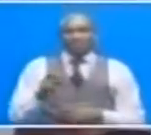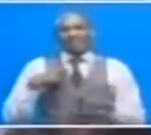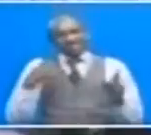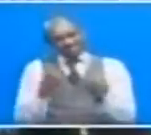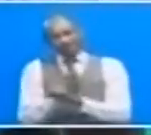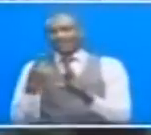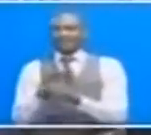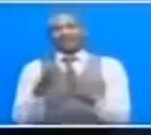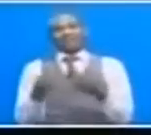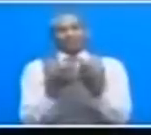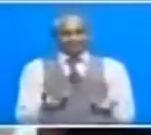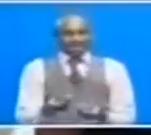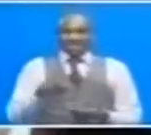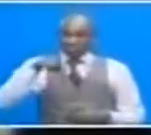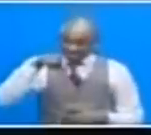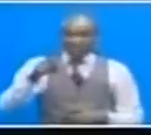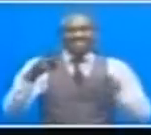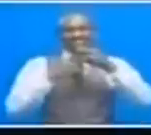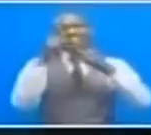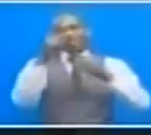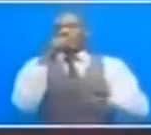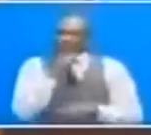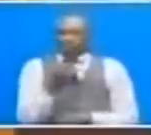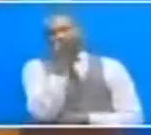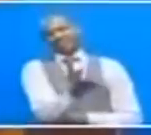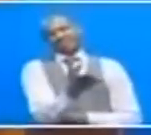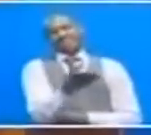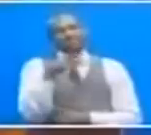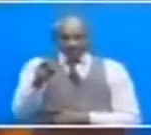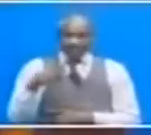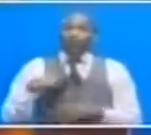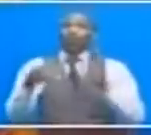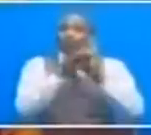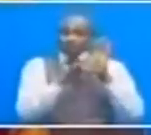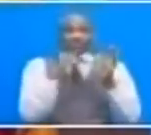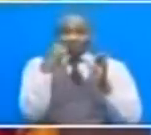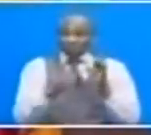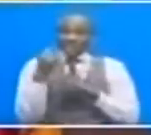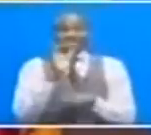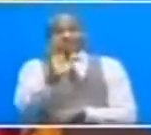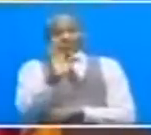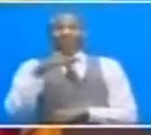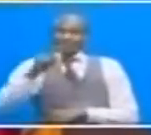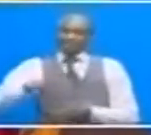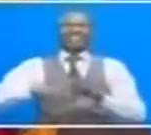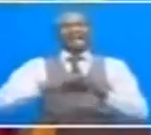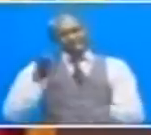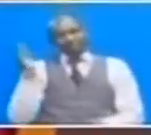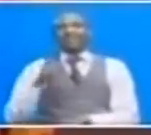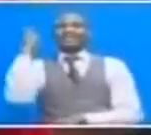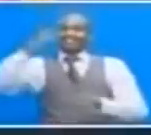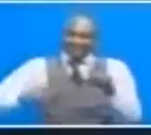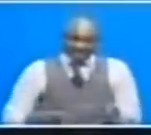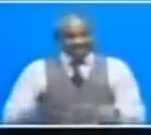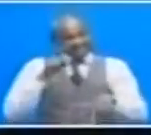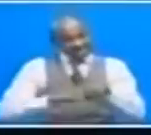different spells. He's 71 years old and is required by the constitution of his country to quit by next year